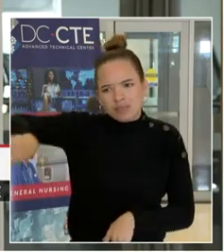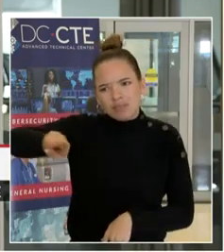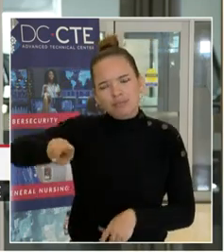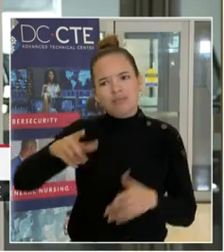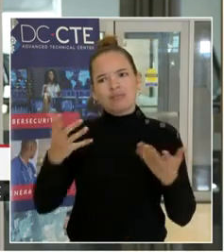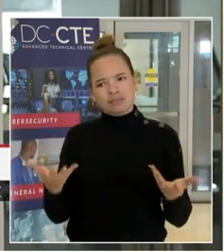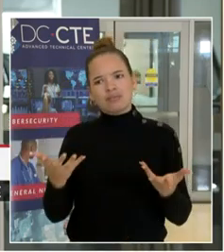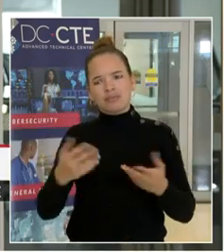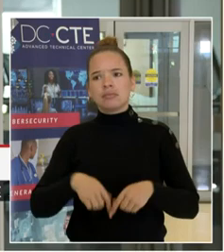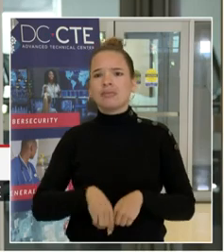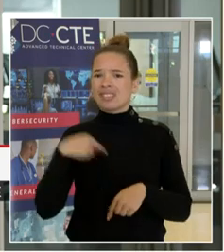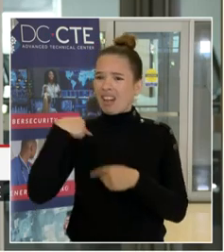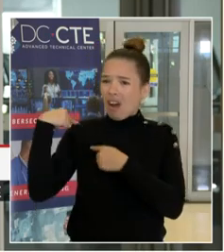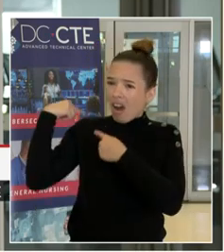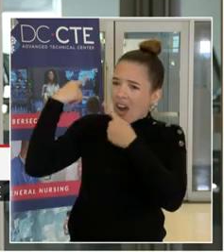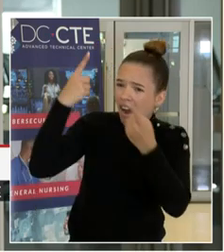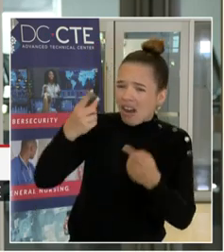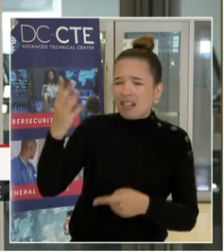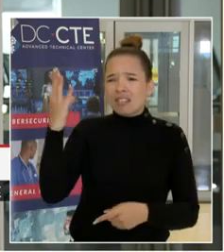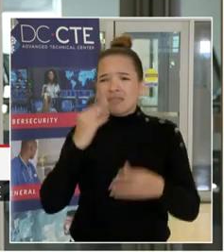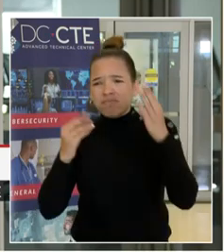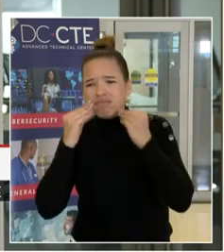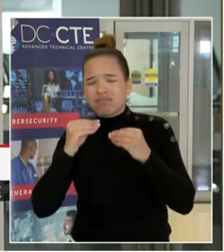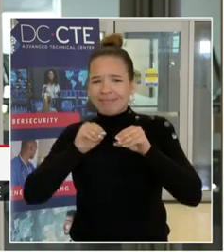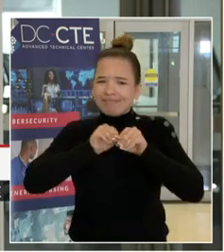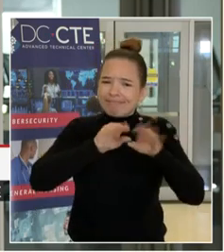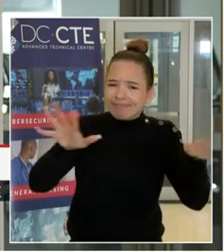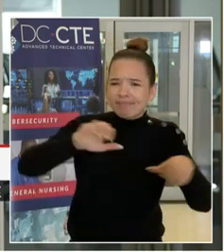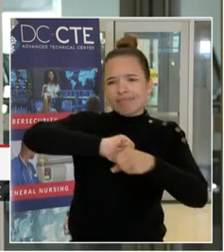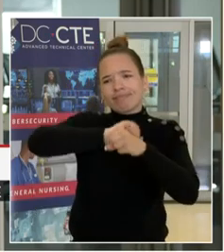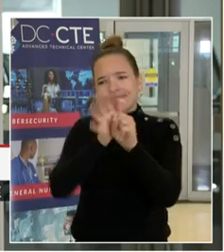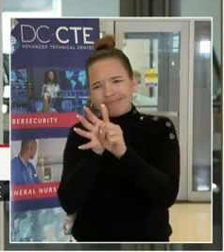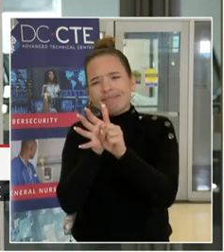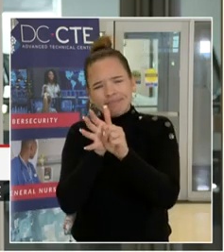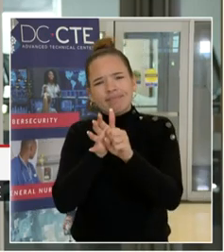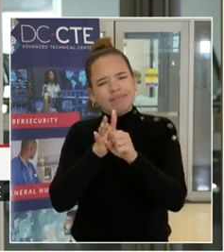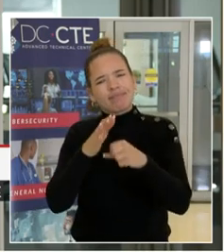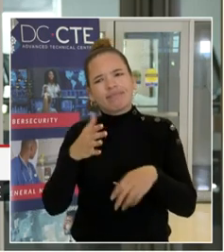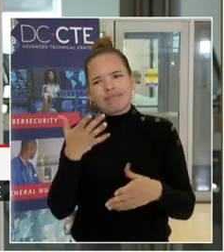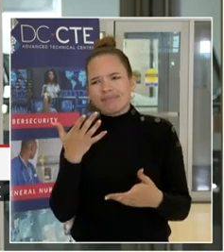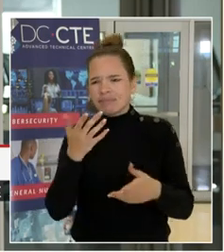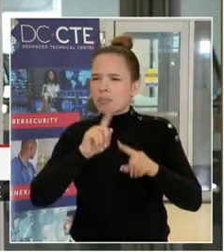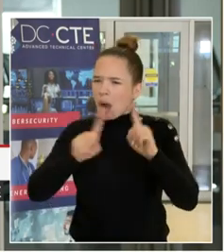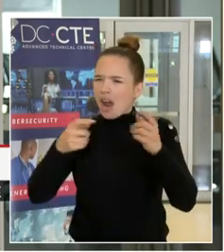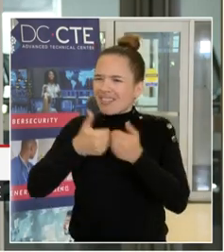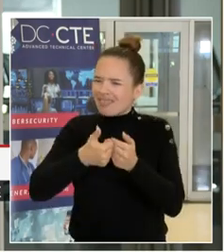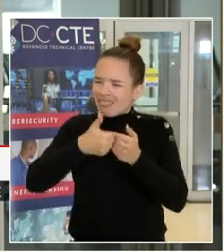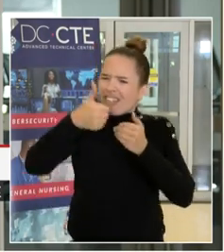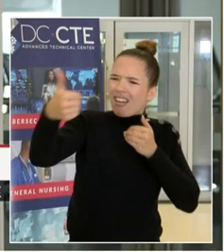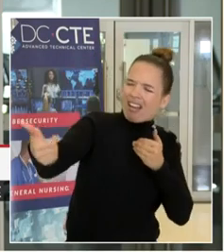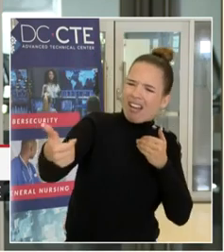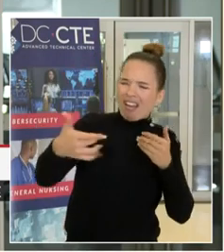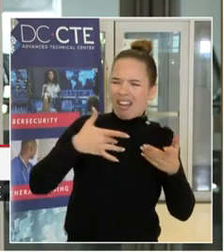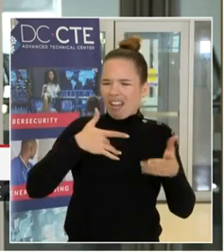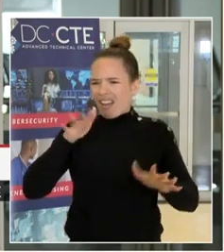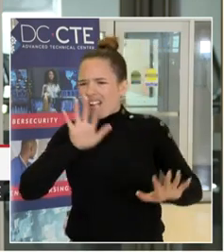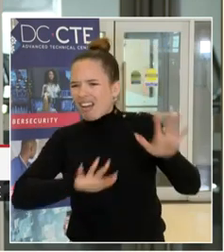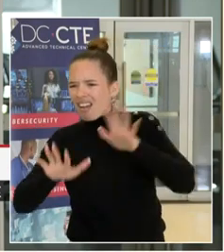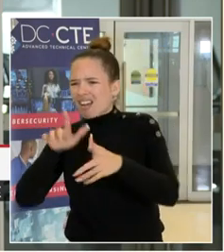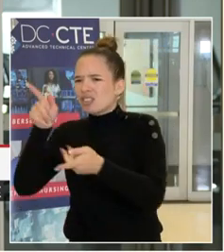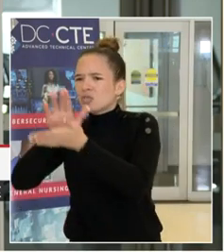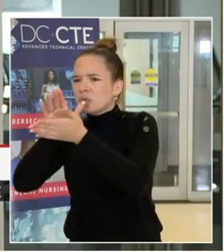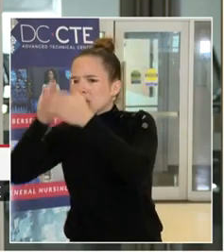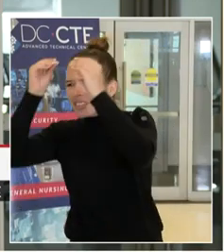of the pandemic where our students were separated from our great schools and their teachers. So